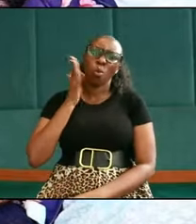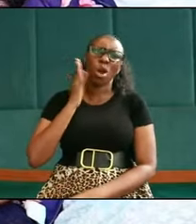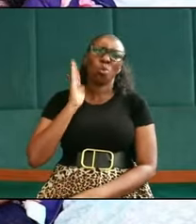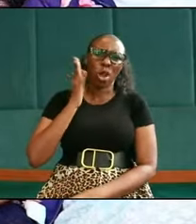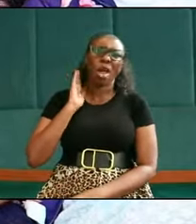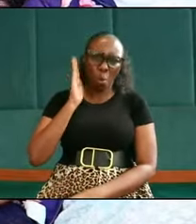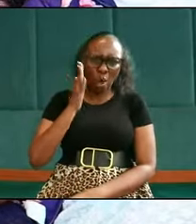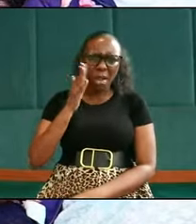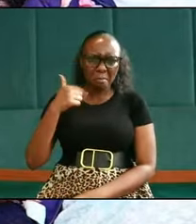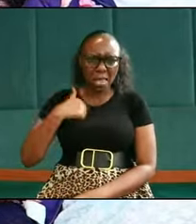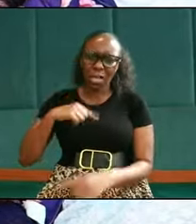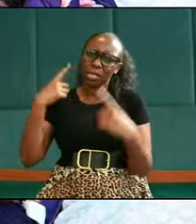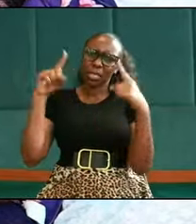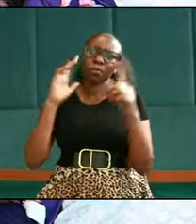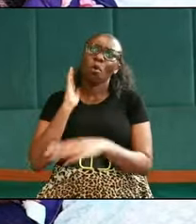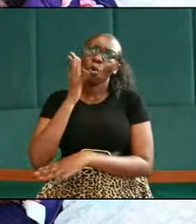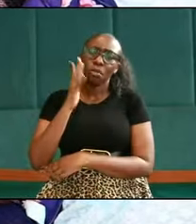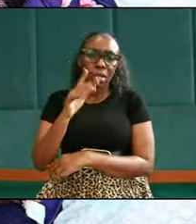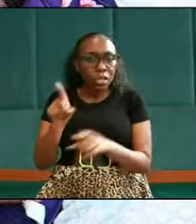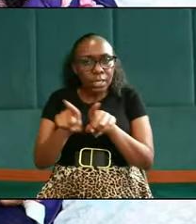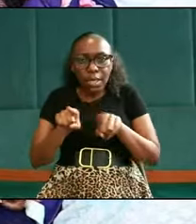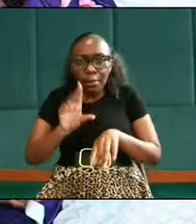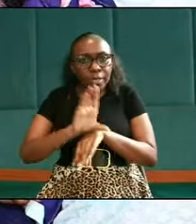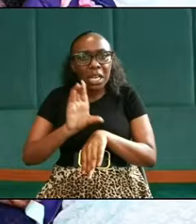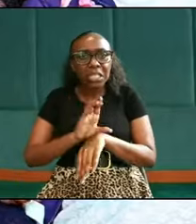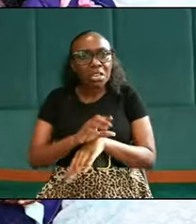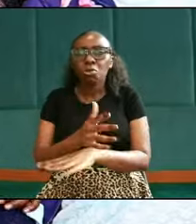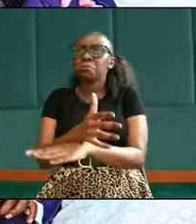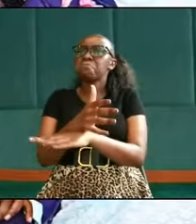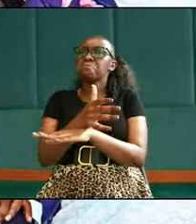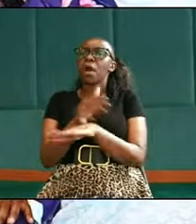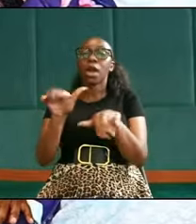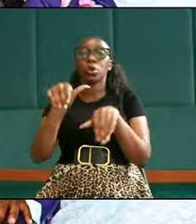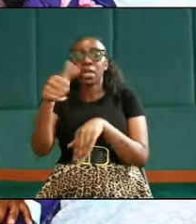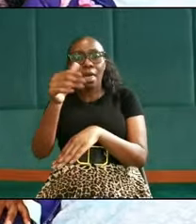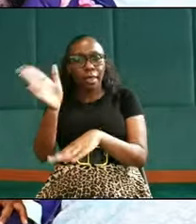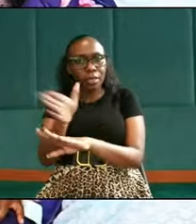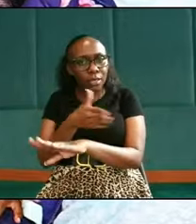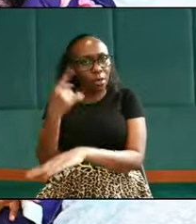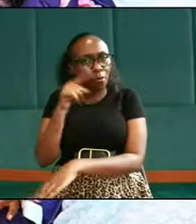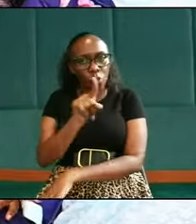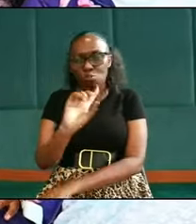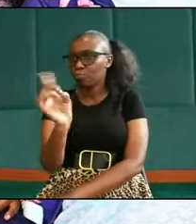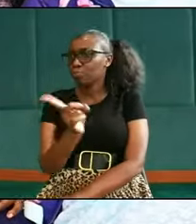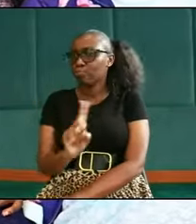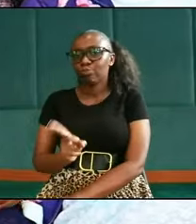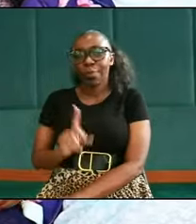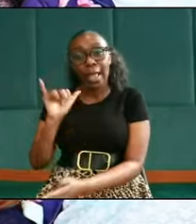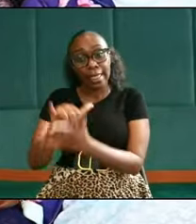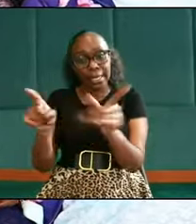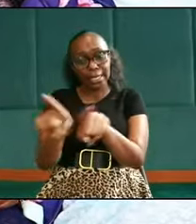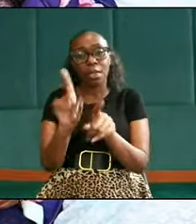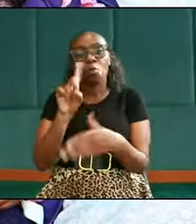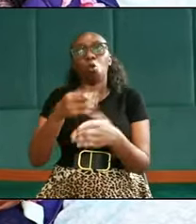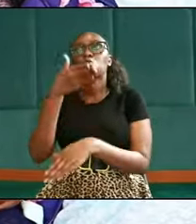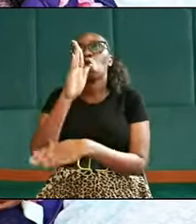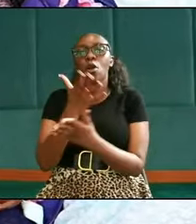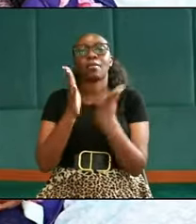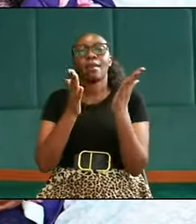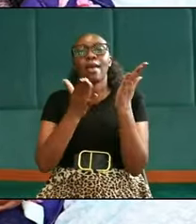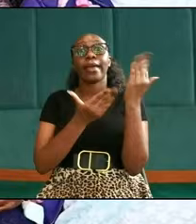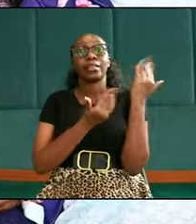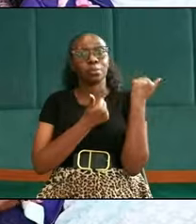not going to sit there and wait for others to sing for us. We can sing. Right? And that is what God expects us to do.